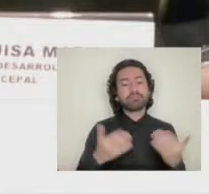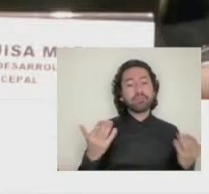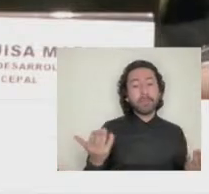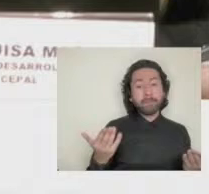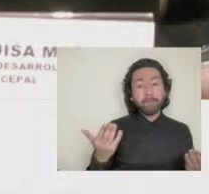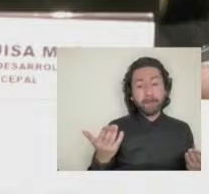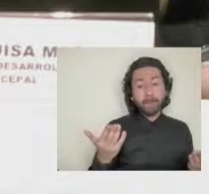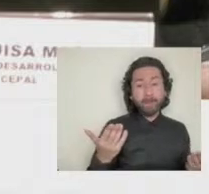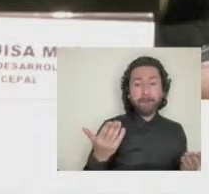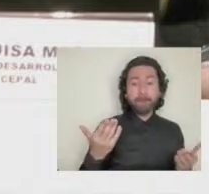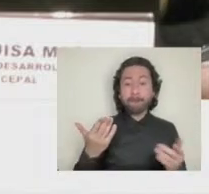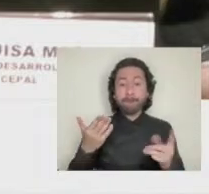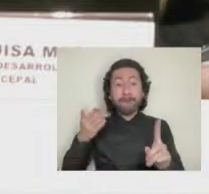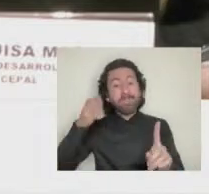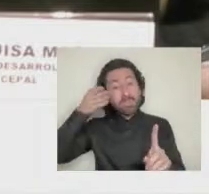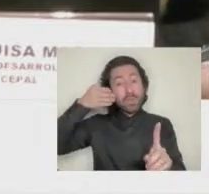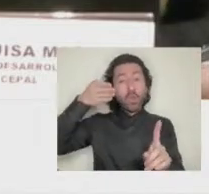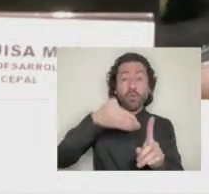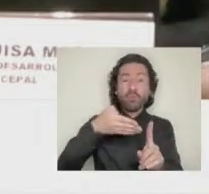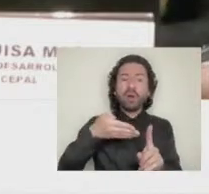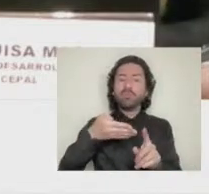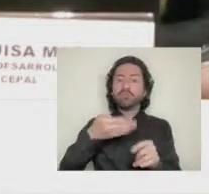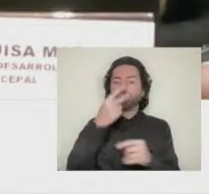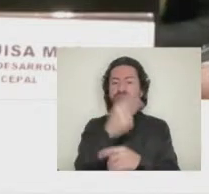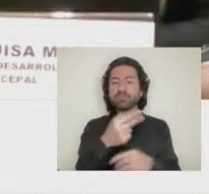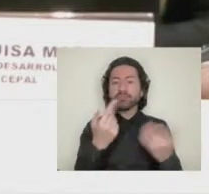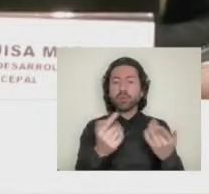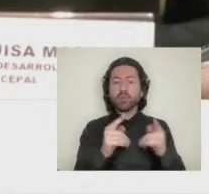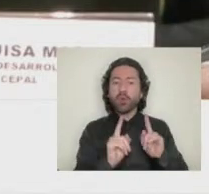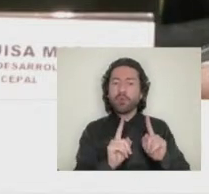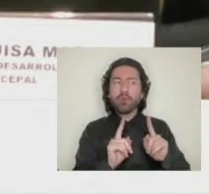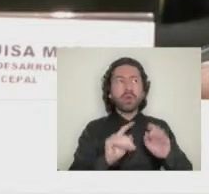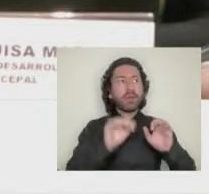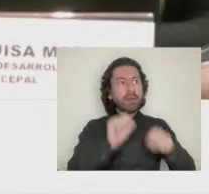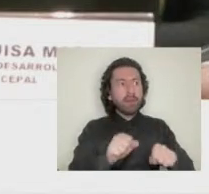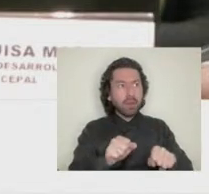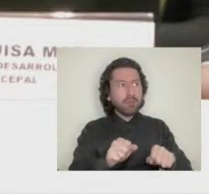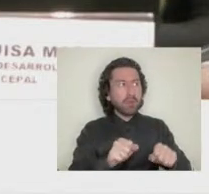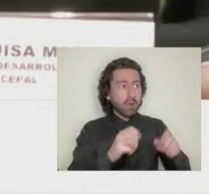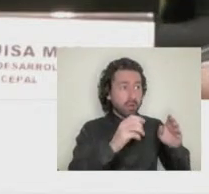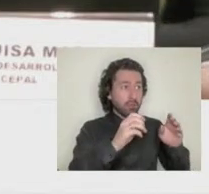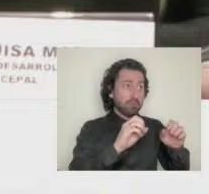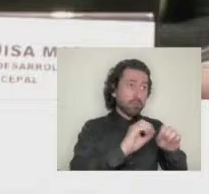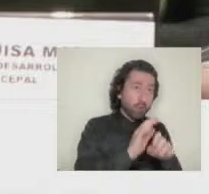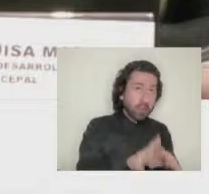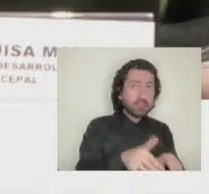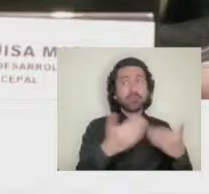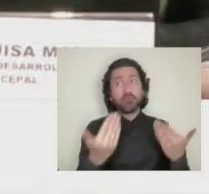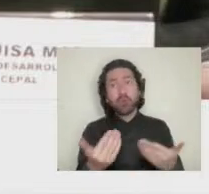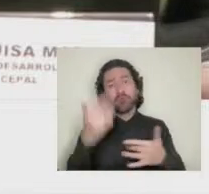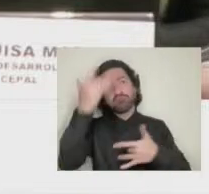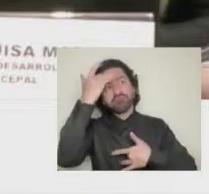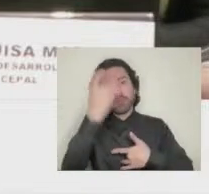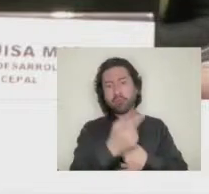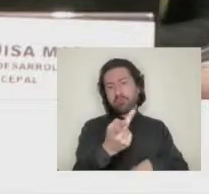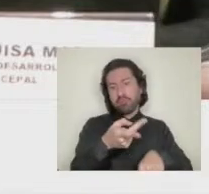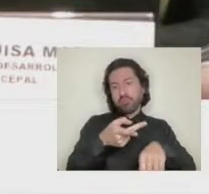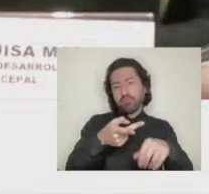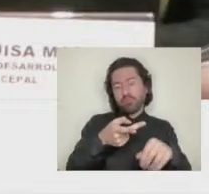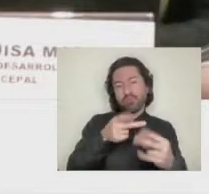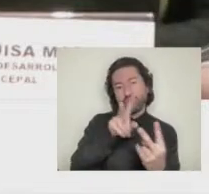goal is for systems to actually be able to handle crises without interrupting their regular services.